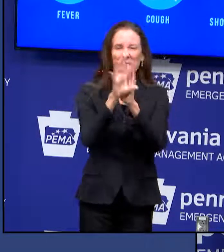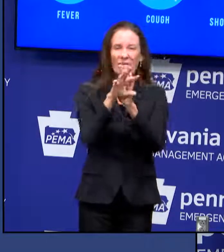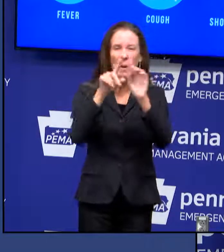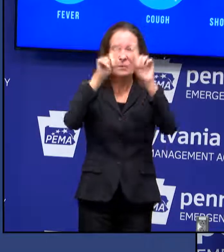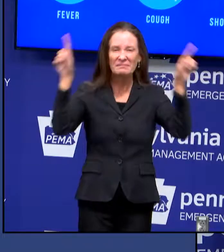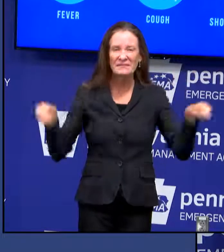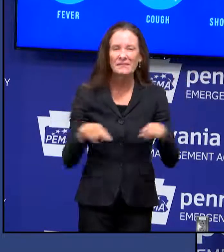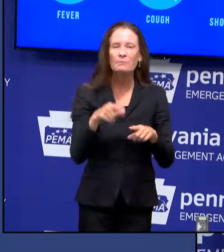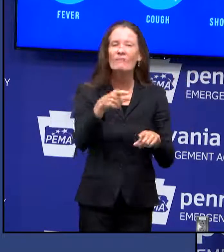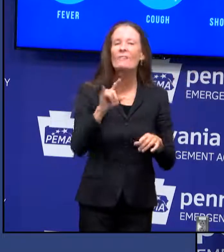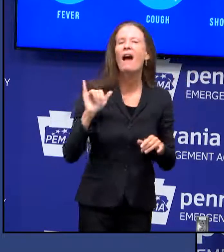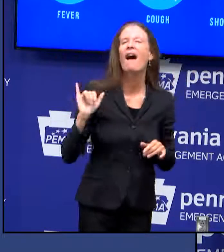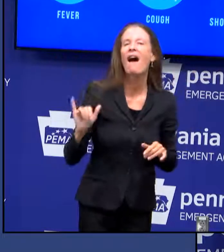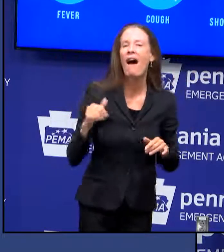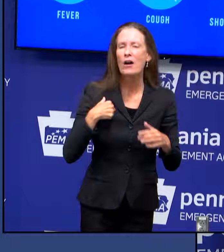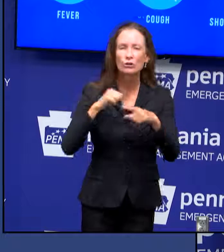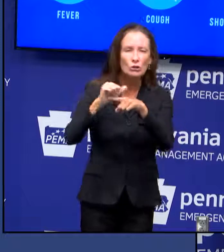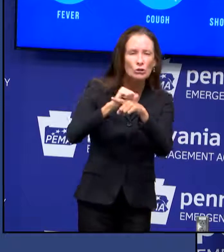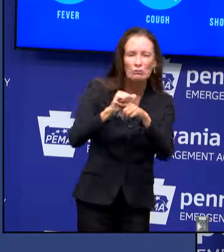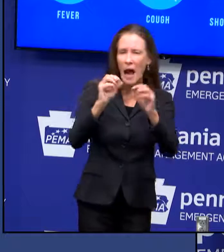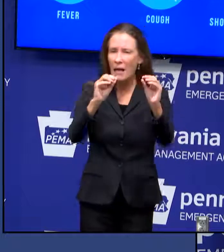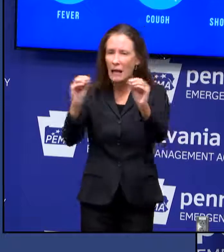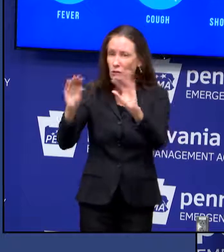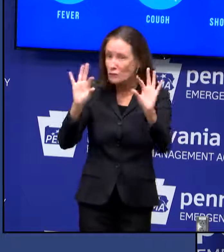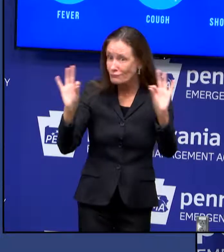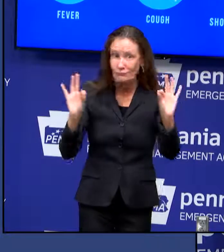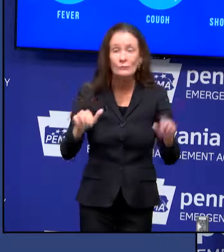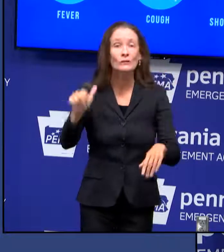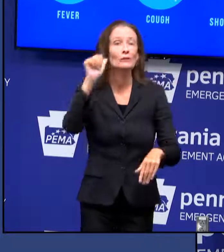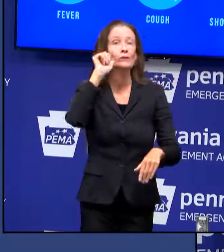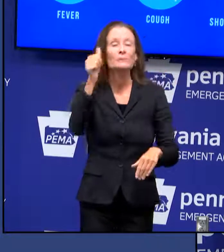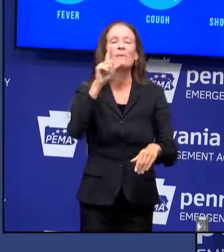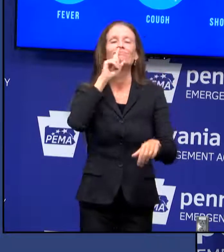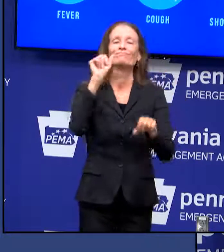around the site specifics, and we'll active tomorrow to the open to the public. And we'll talk a little